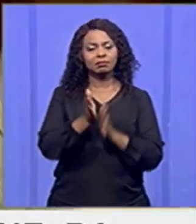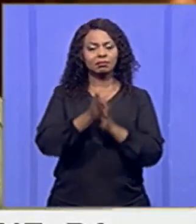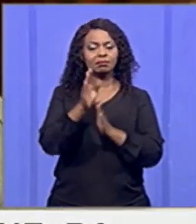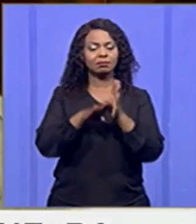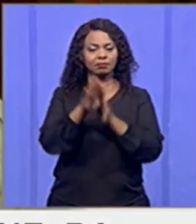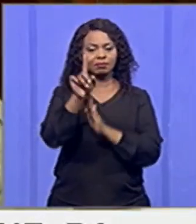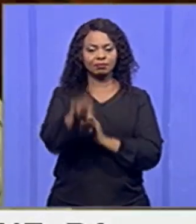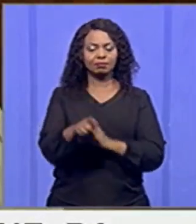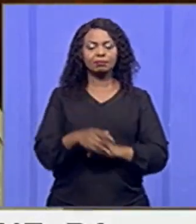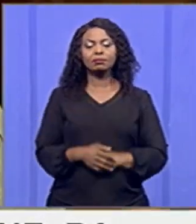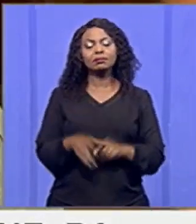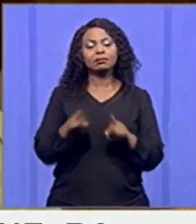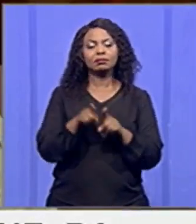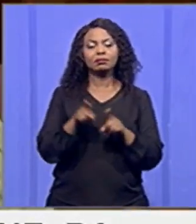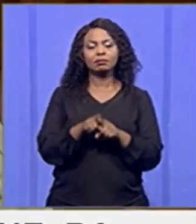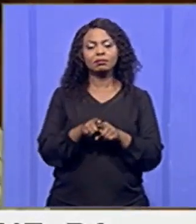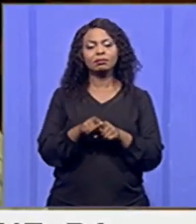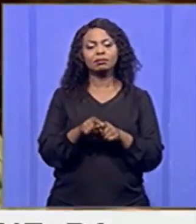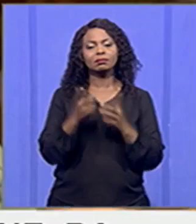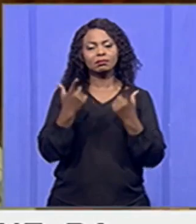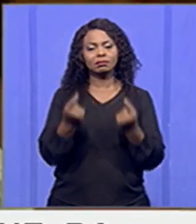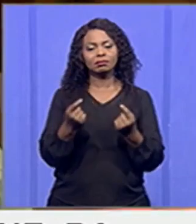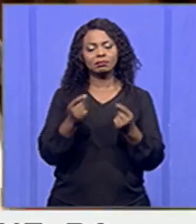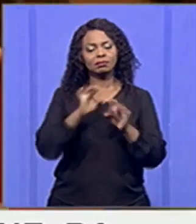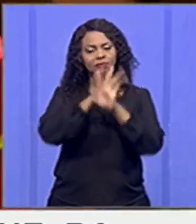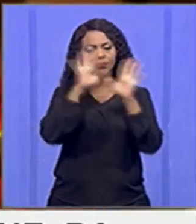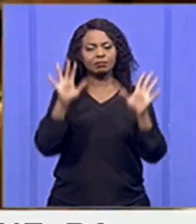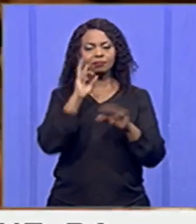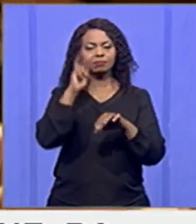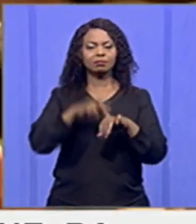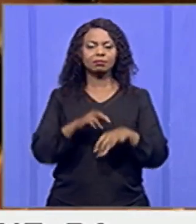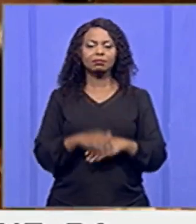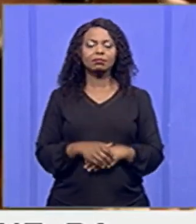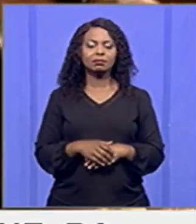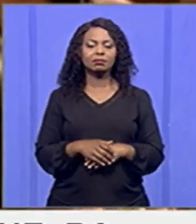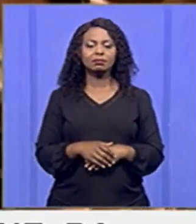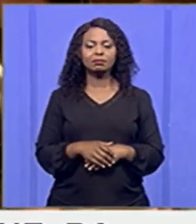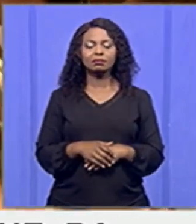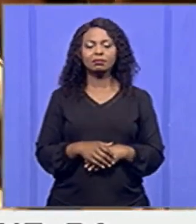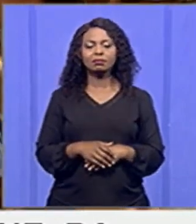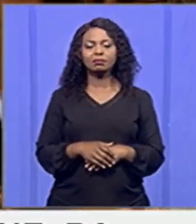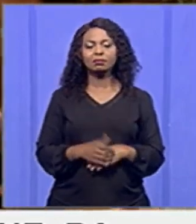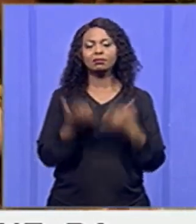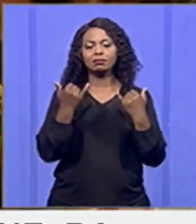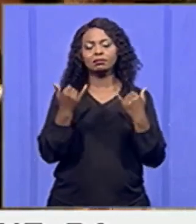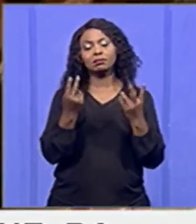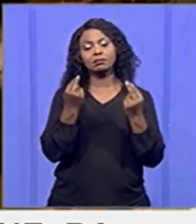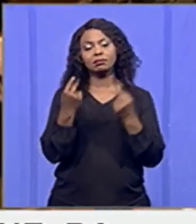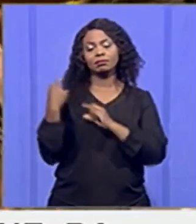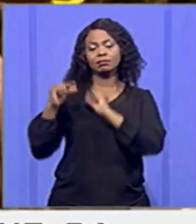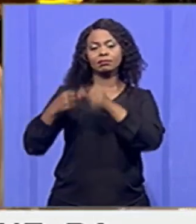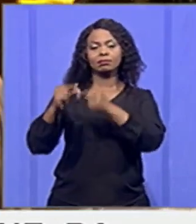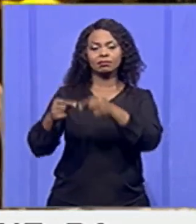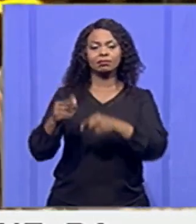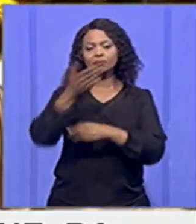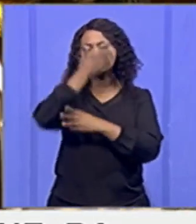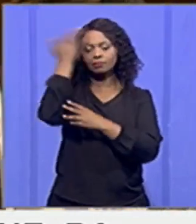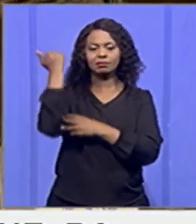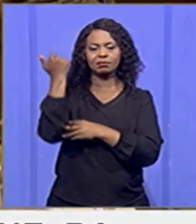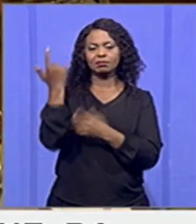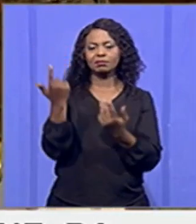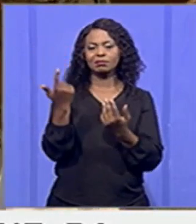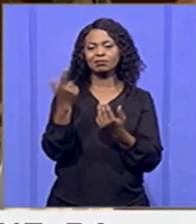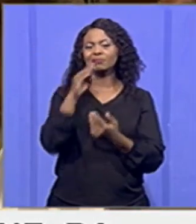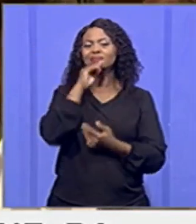at least bring relief. That's what I expect. We can't have people from apartheid leading the newer generation. They don't really know what it's